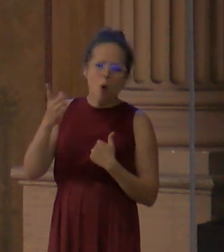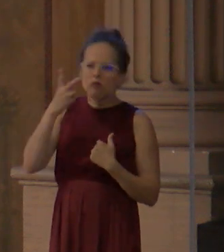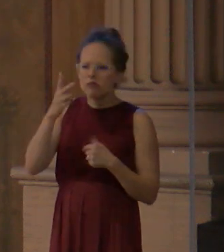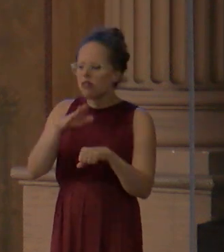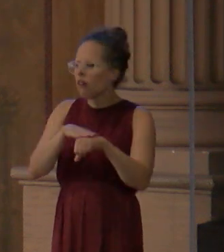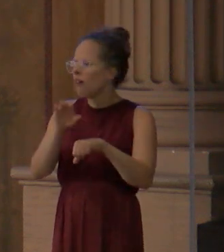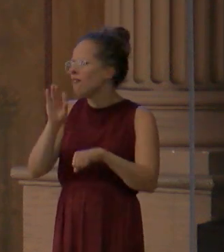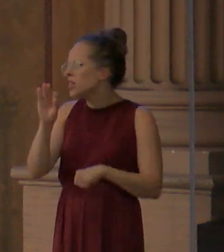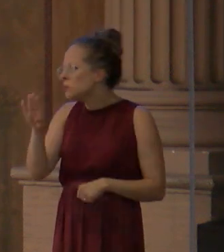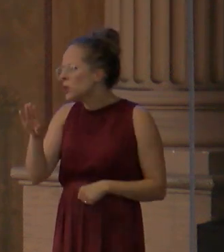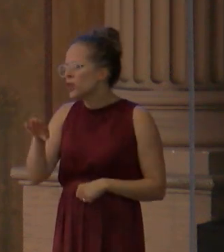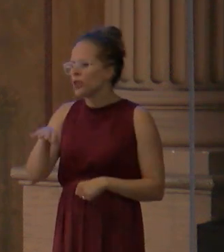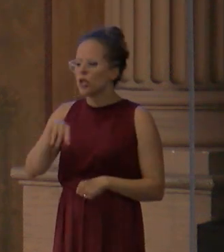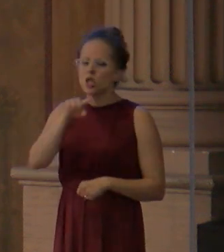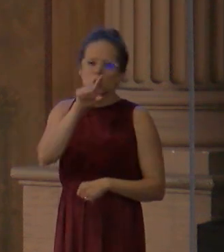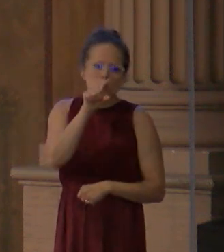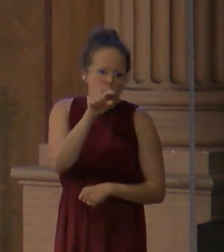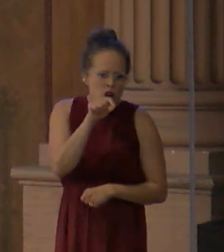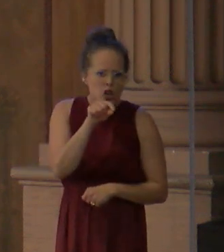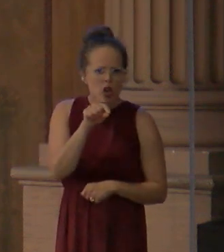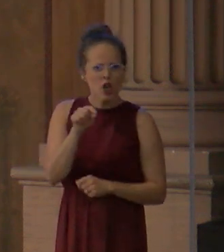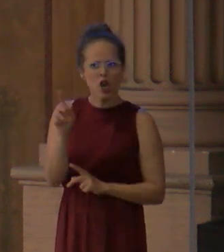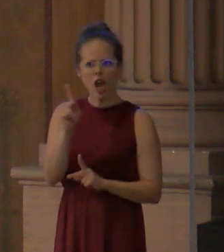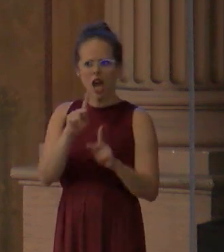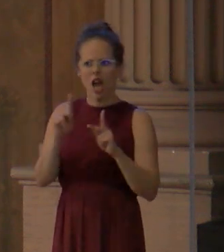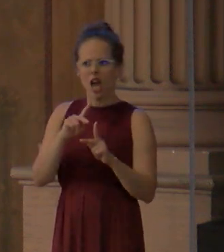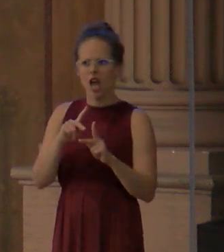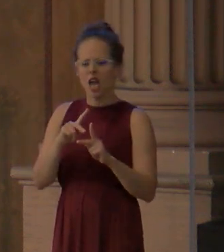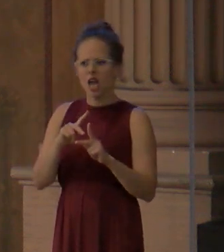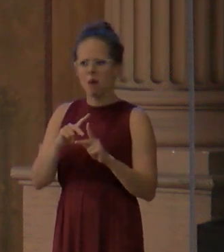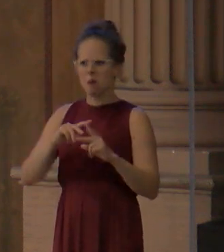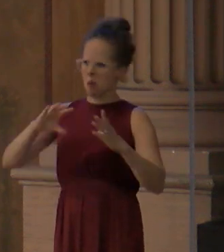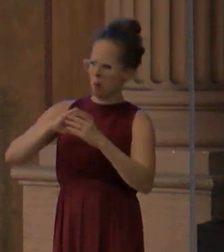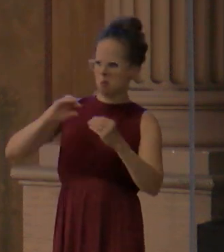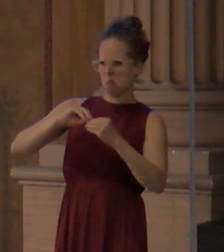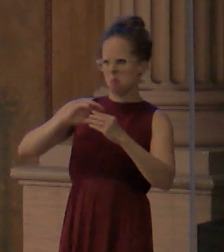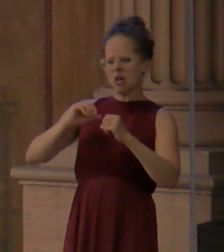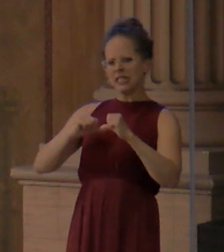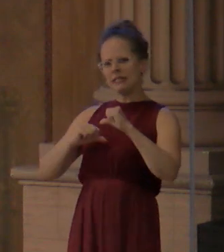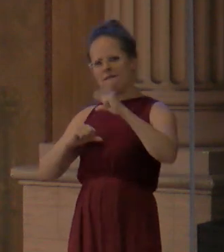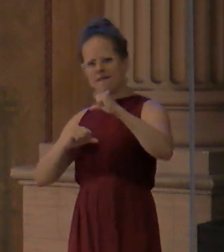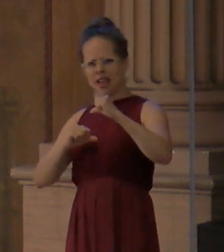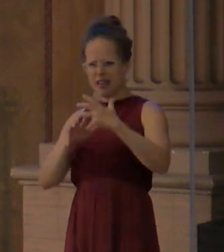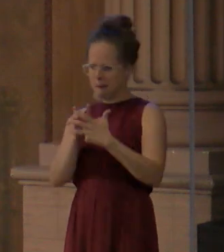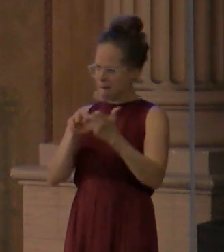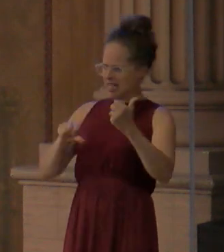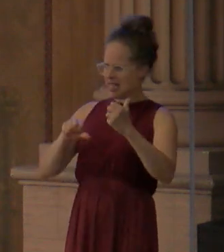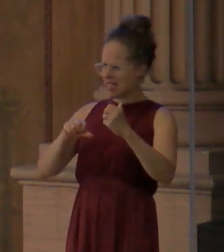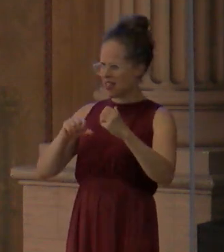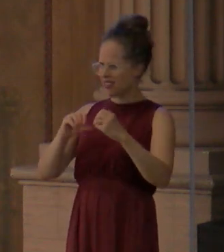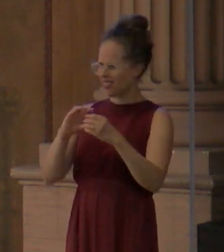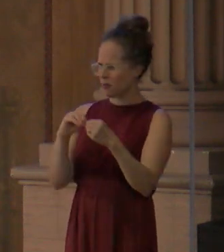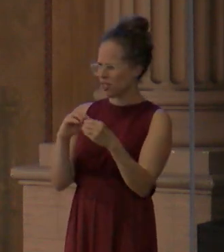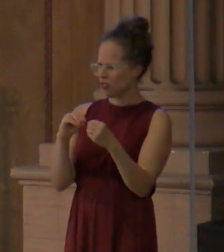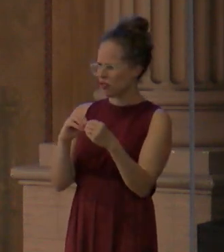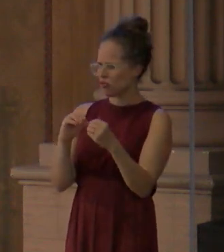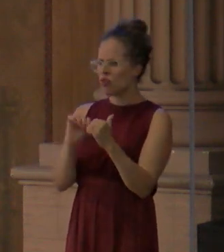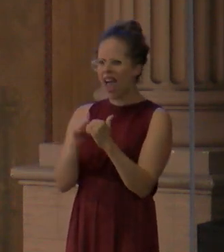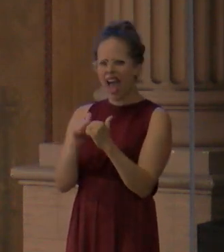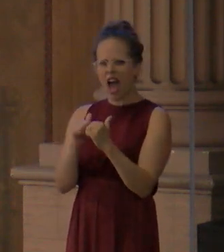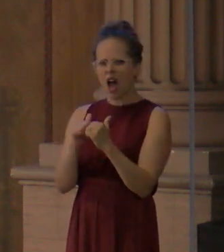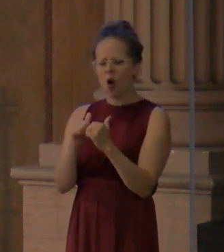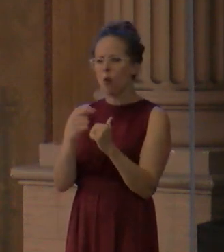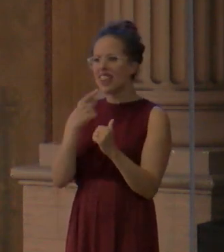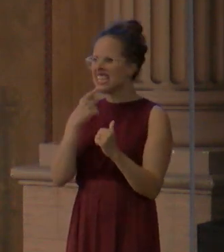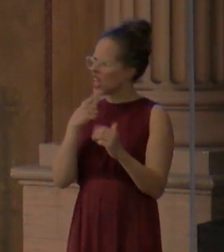Facebook or wherever kind of defend mean speech in a weird way or just rude speech. And they do that by pointing to the scene